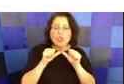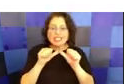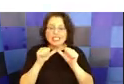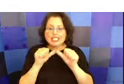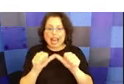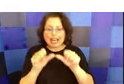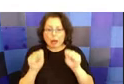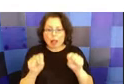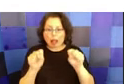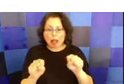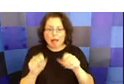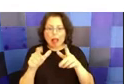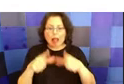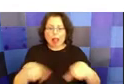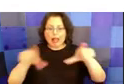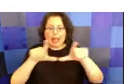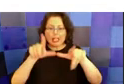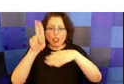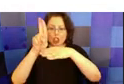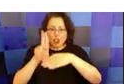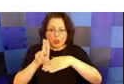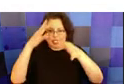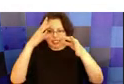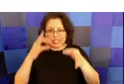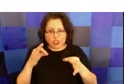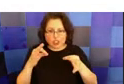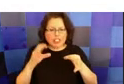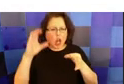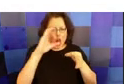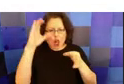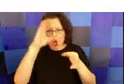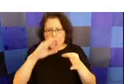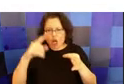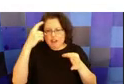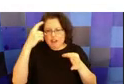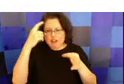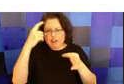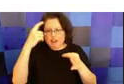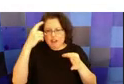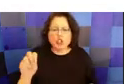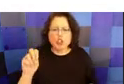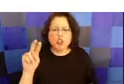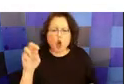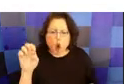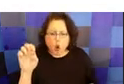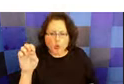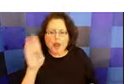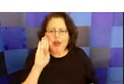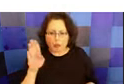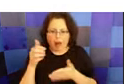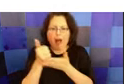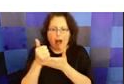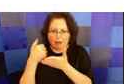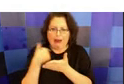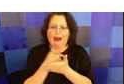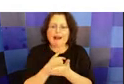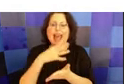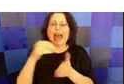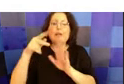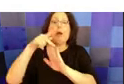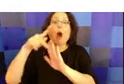use decisions, looking for zoning that will support transit-oriented development and similar policy